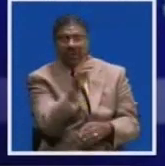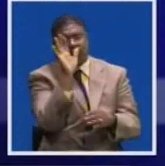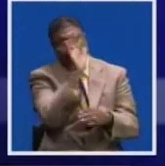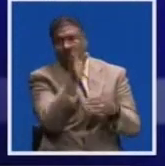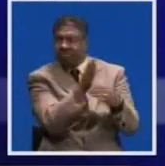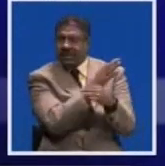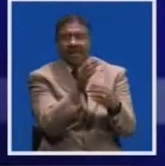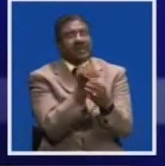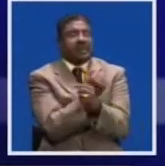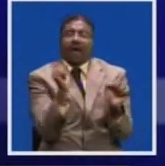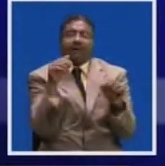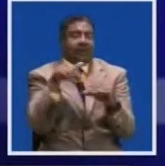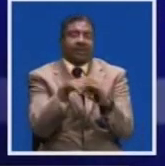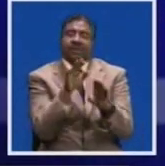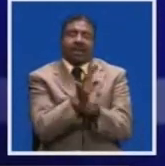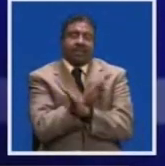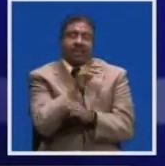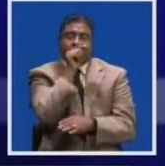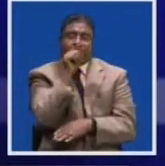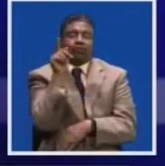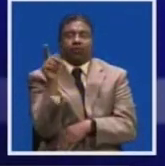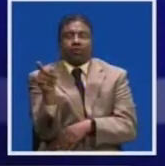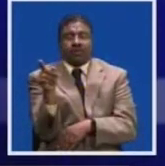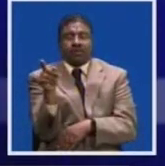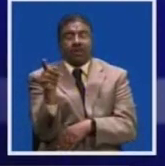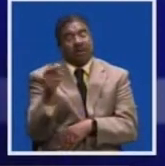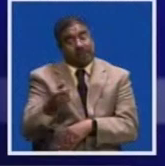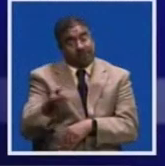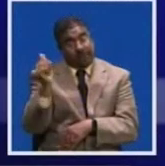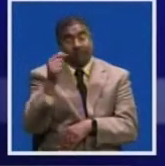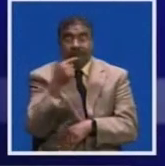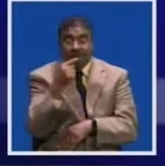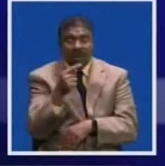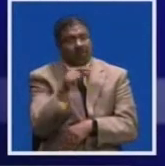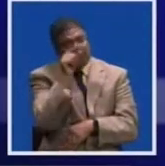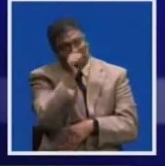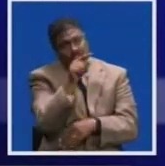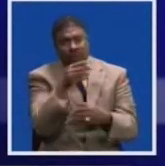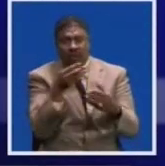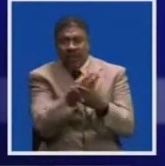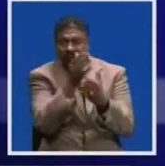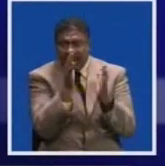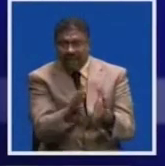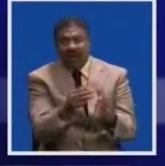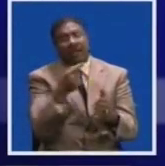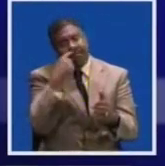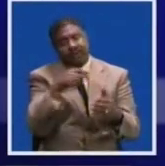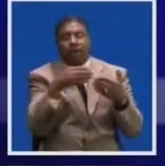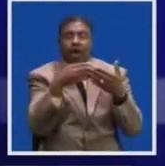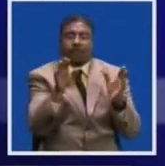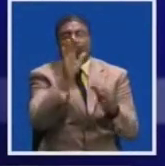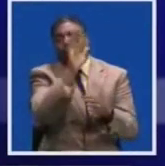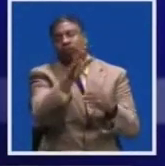to journalists today at his Livingston office, Dr. Hamukale urged South African investors to open their businesses and